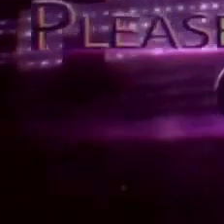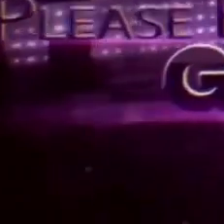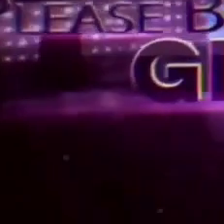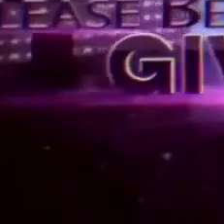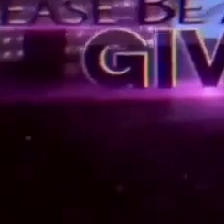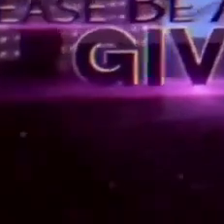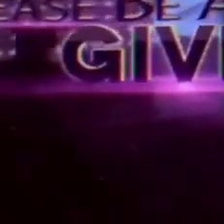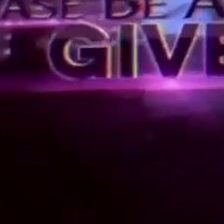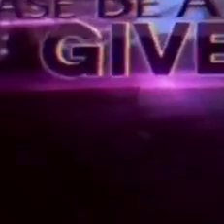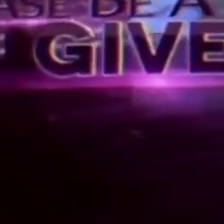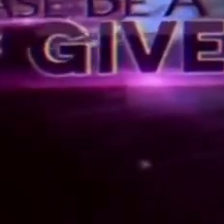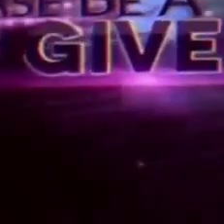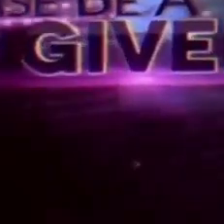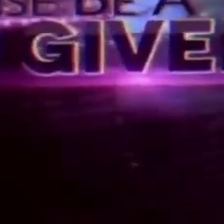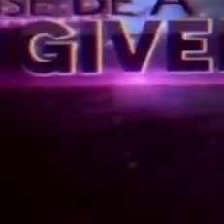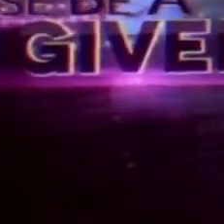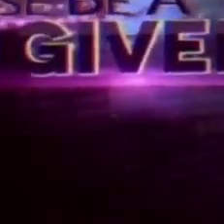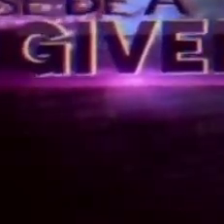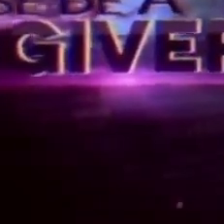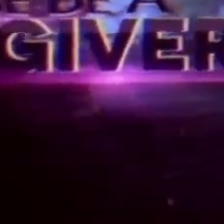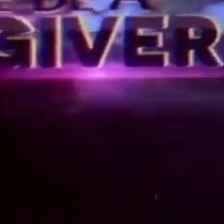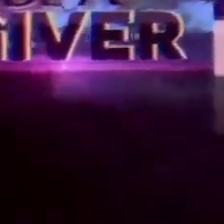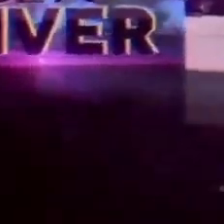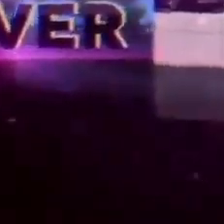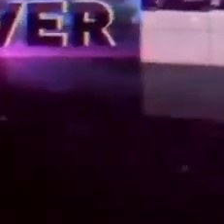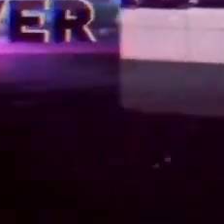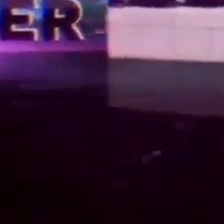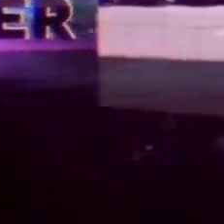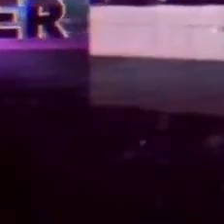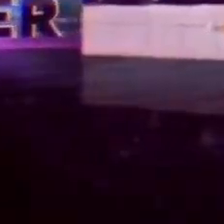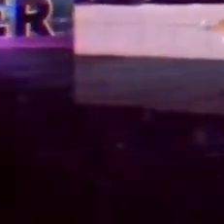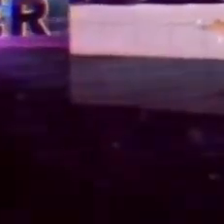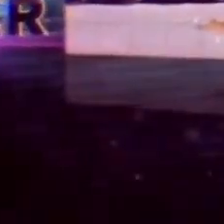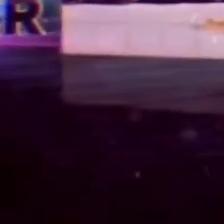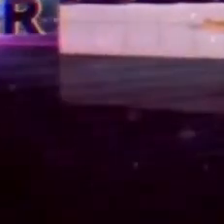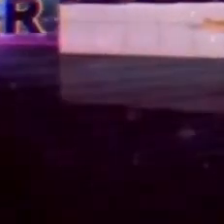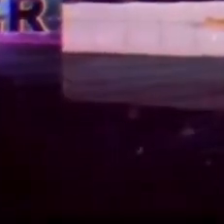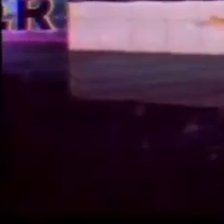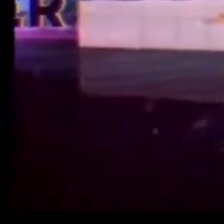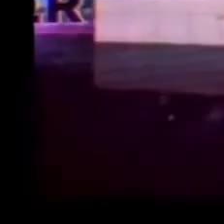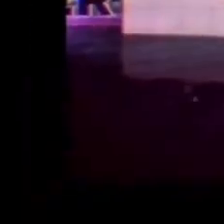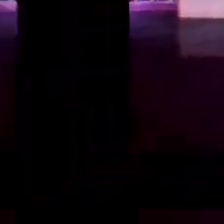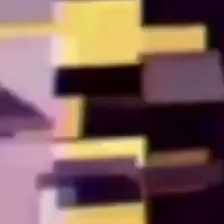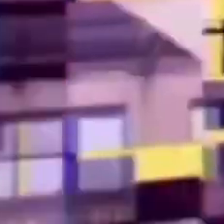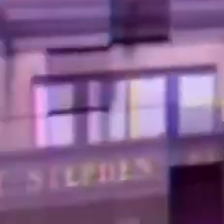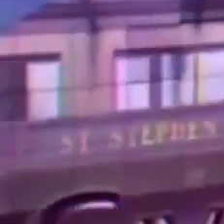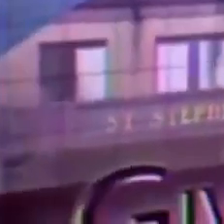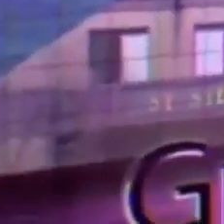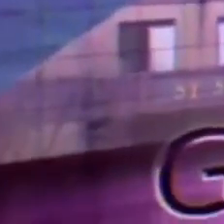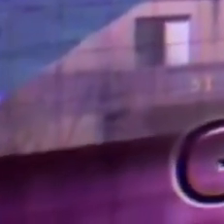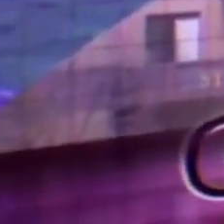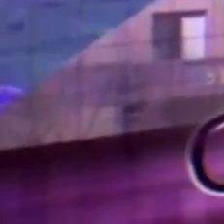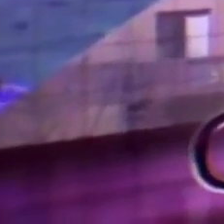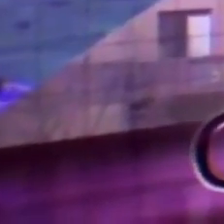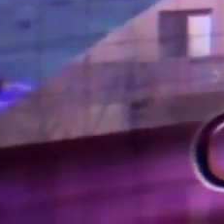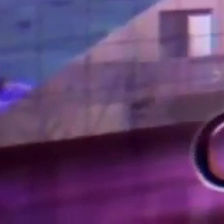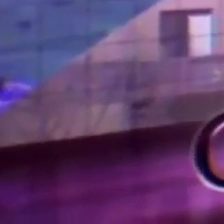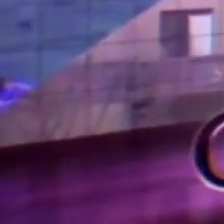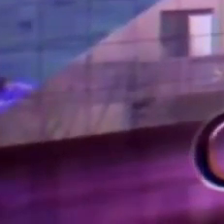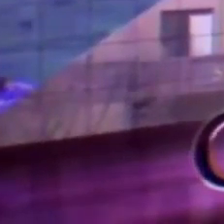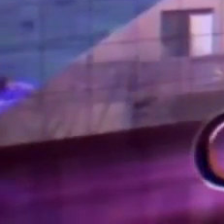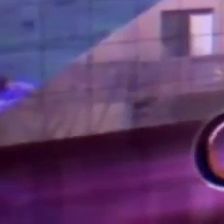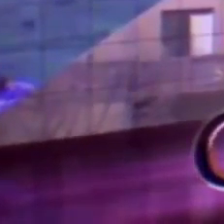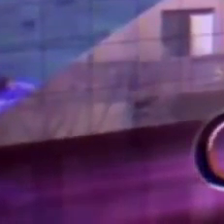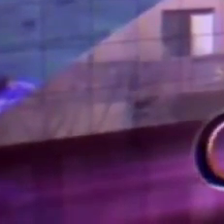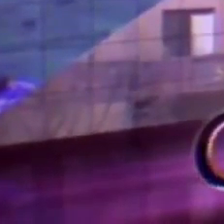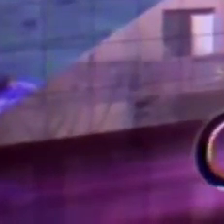want you to leave without giving an opportunity to be a giver as we push through getting out the gospel. You can utilize our push pay